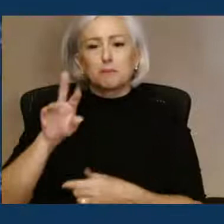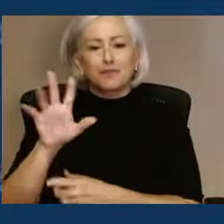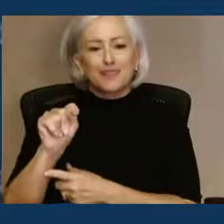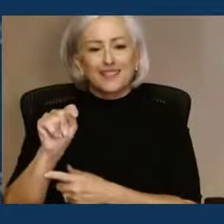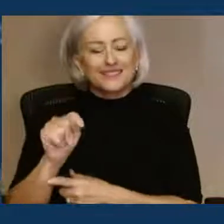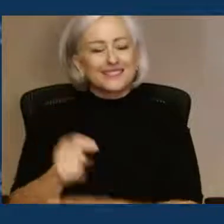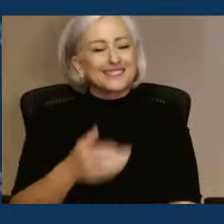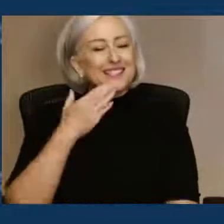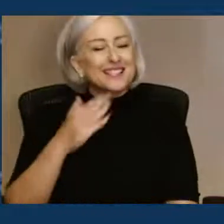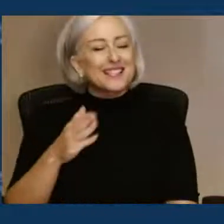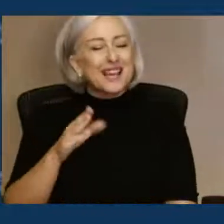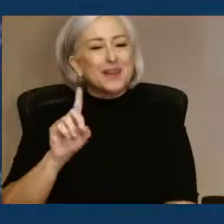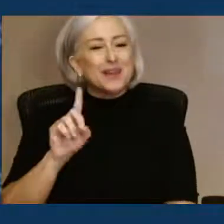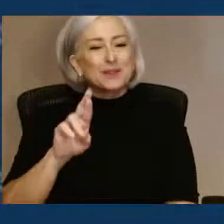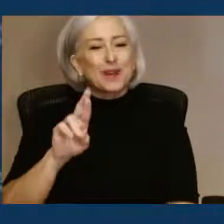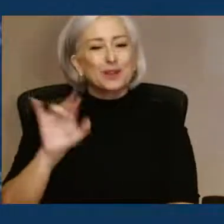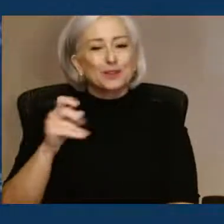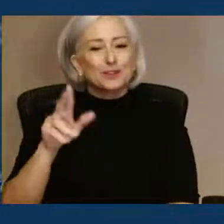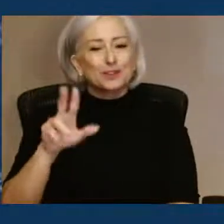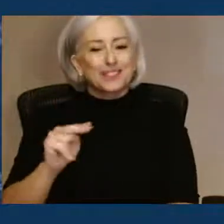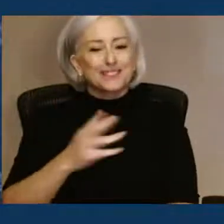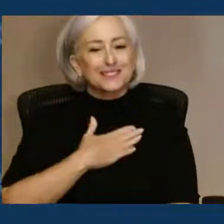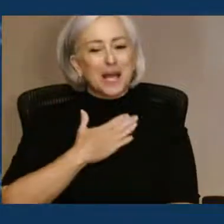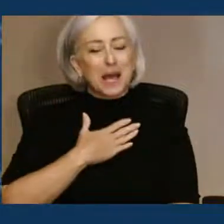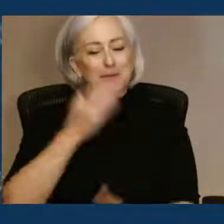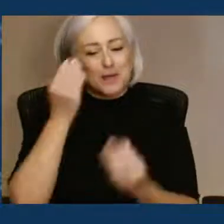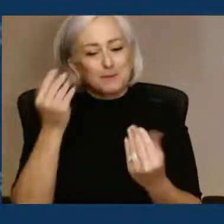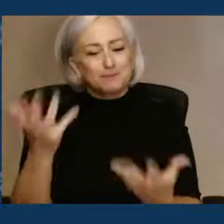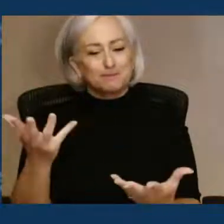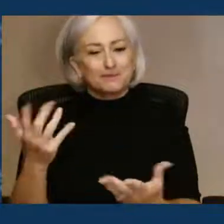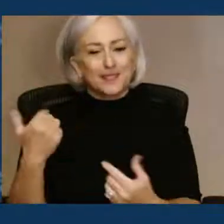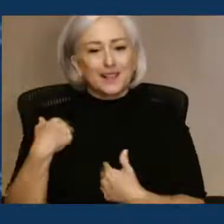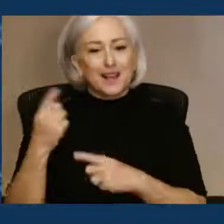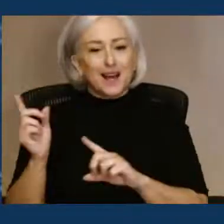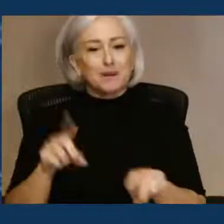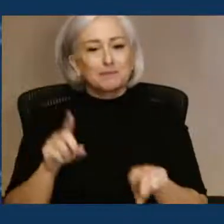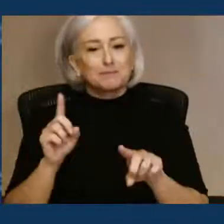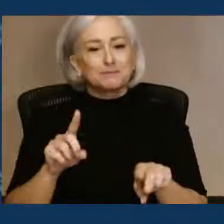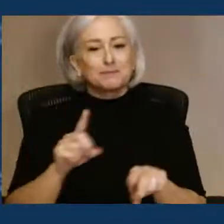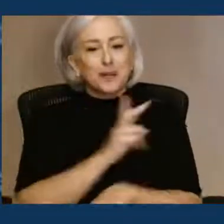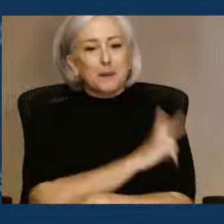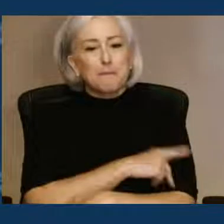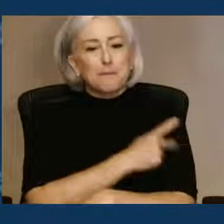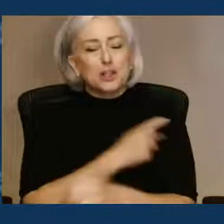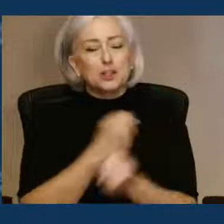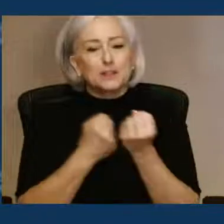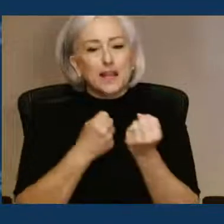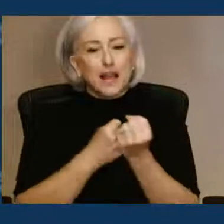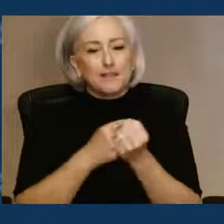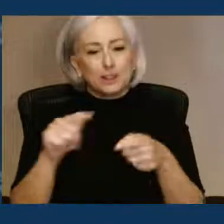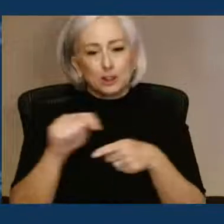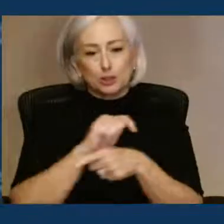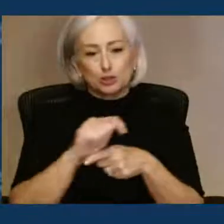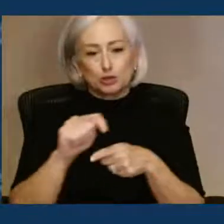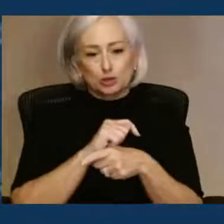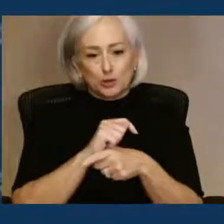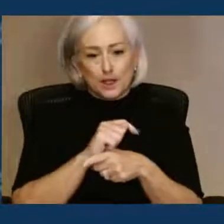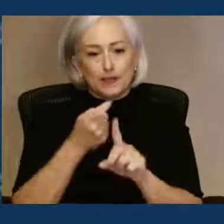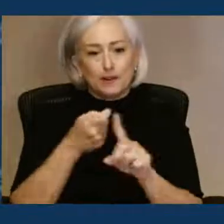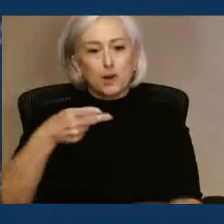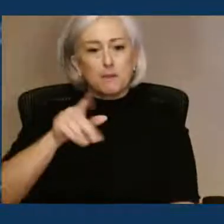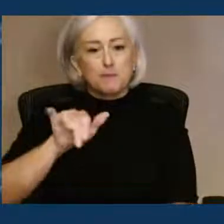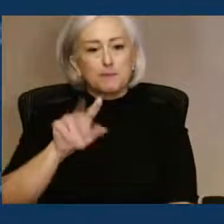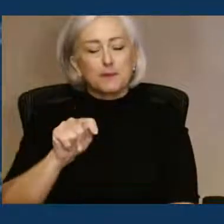Dr. Jensen. I'm happy to. I attended the patient advocacy training through PIVOT in January